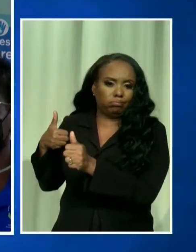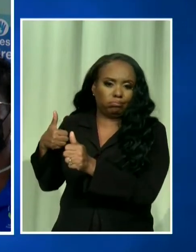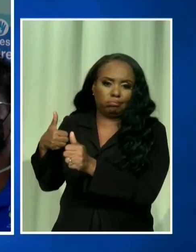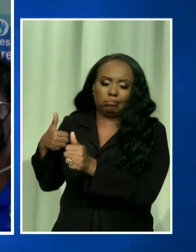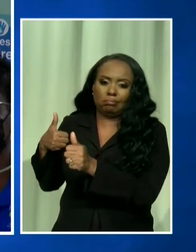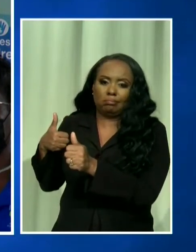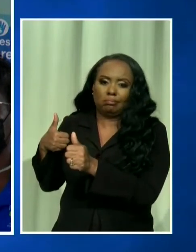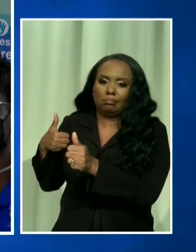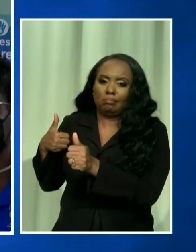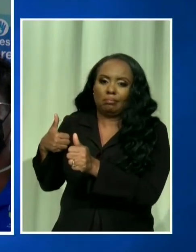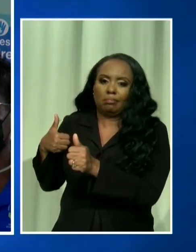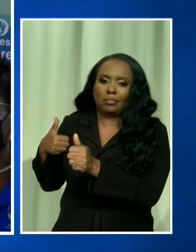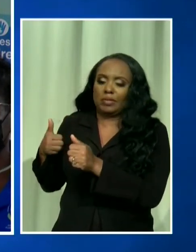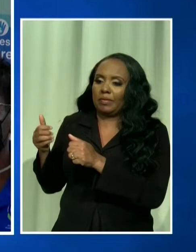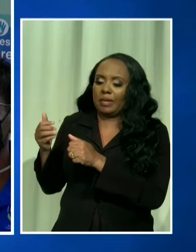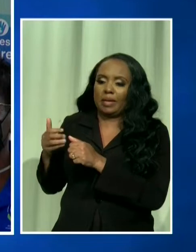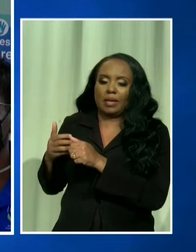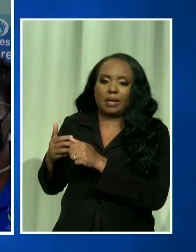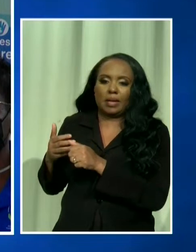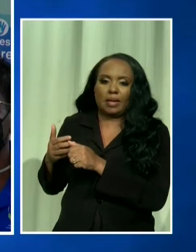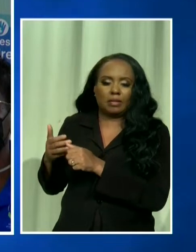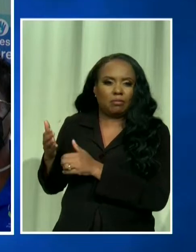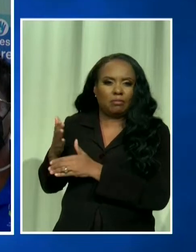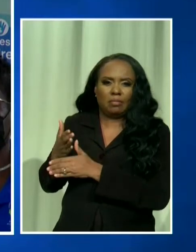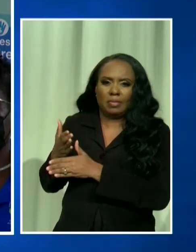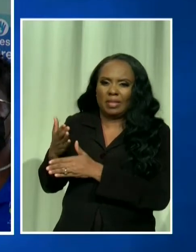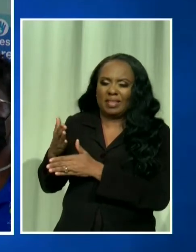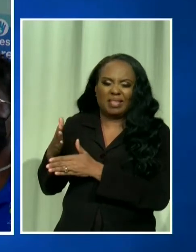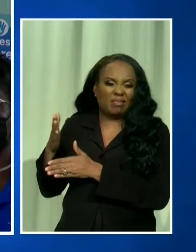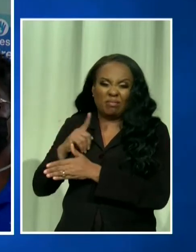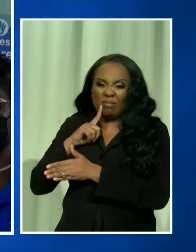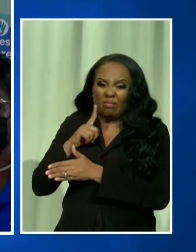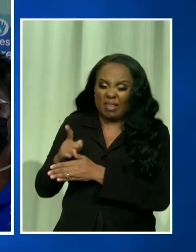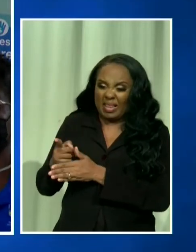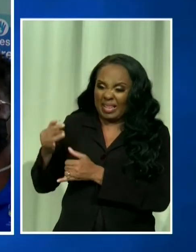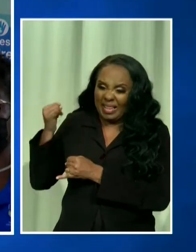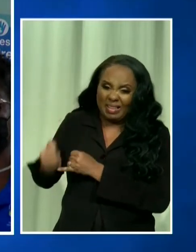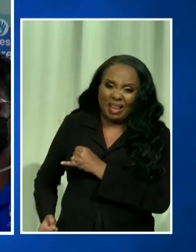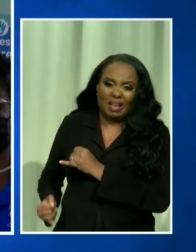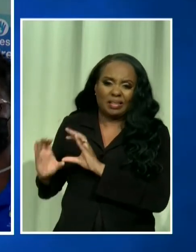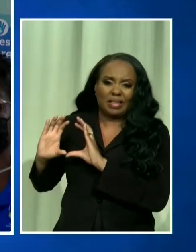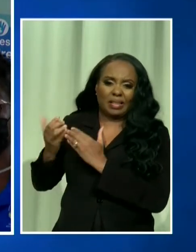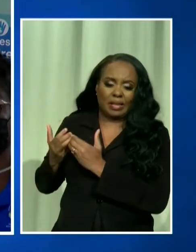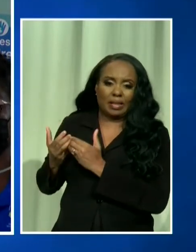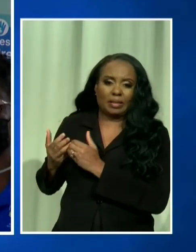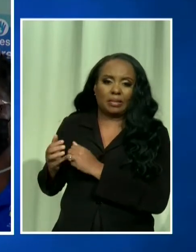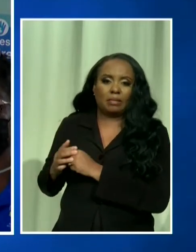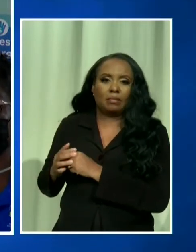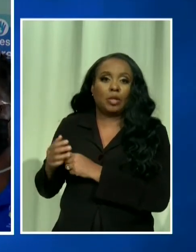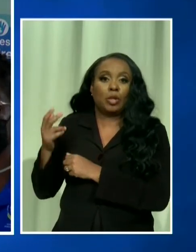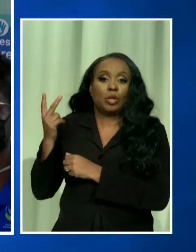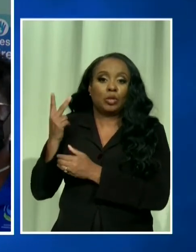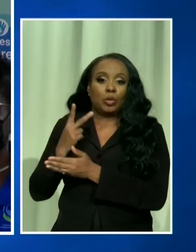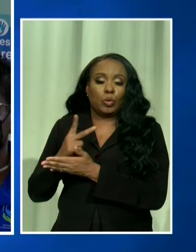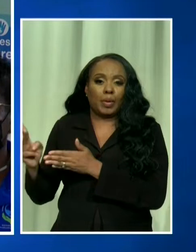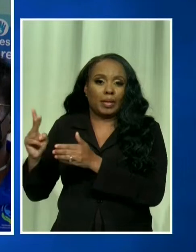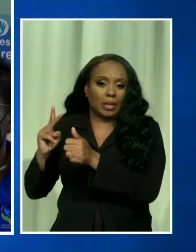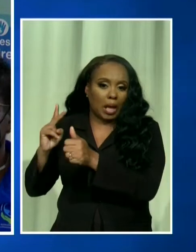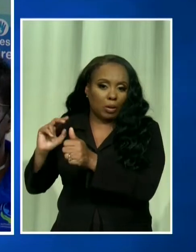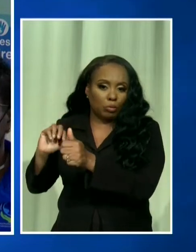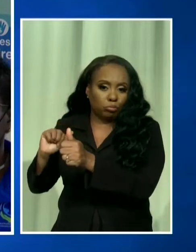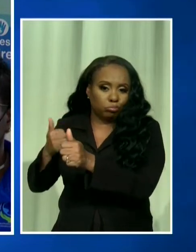behind the class. She was at the end of the class. But after 2 weeks, I started to master her